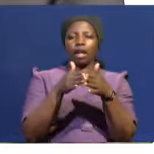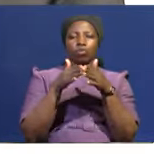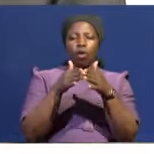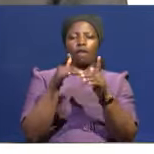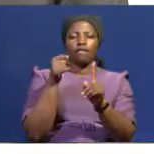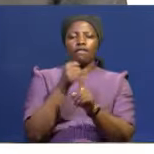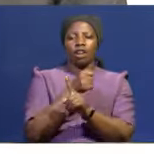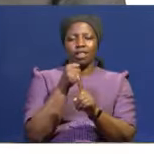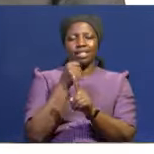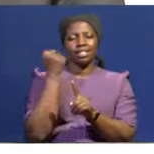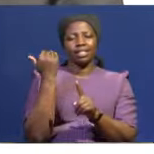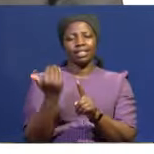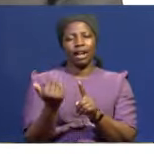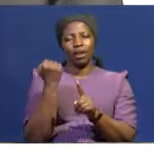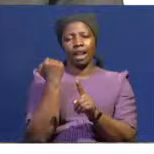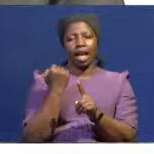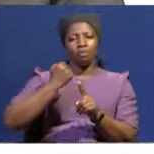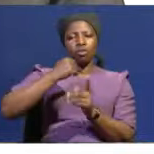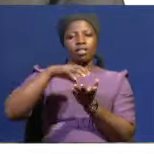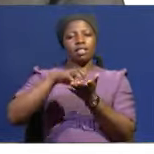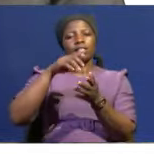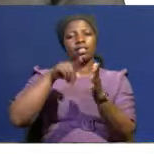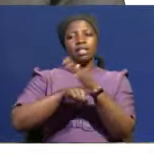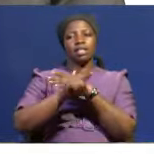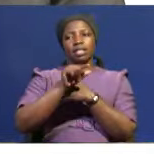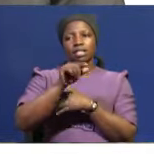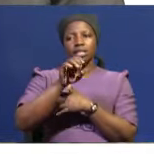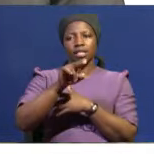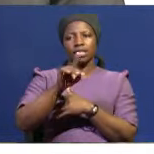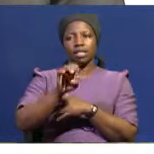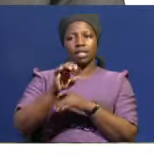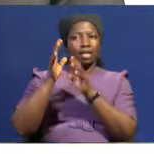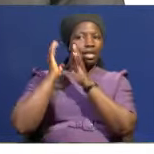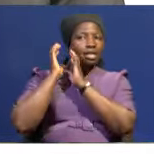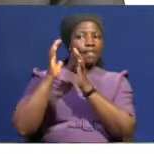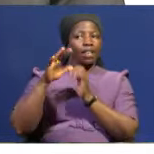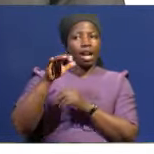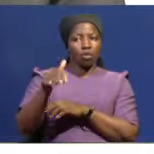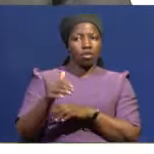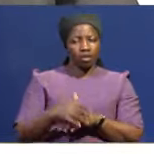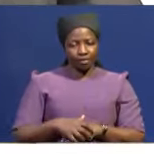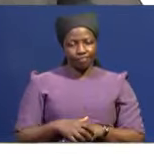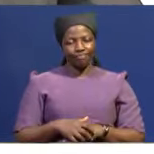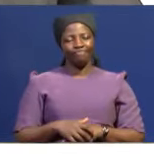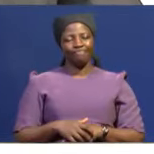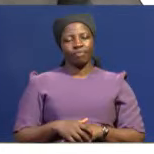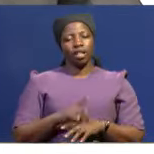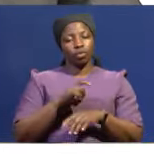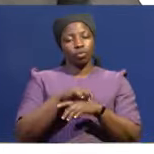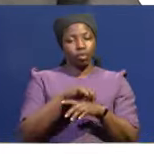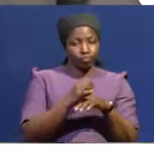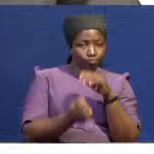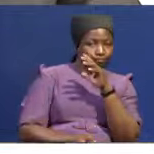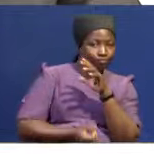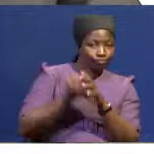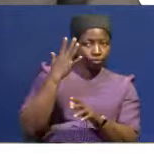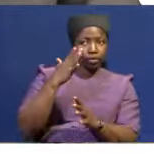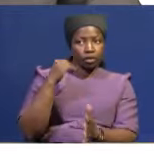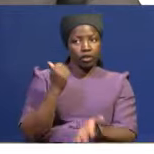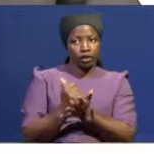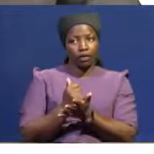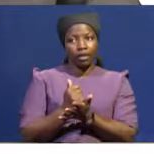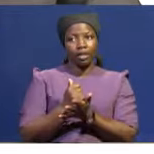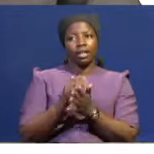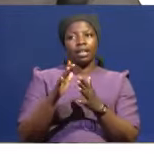abuse cases in Gede, Kilifi County, in the war against such cases in the area. Speaking during the inauguration of the office, the